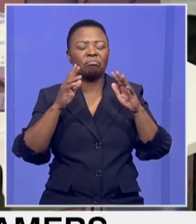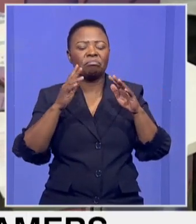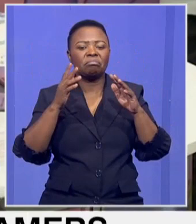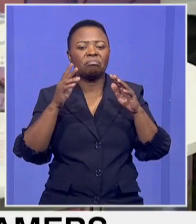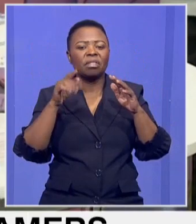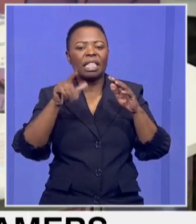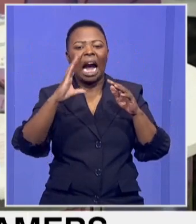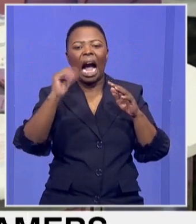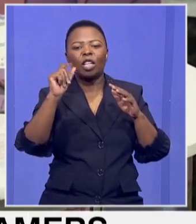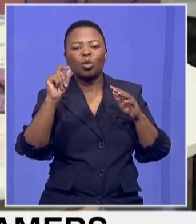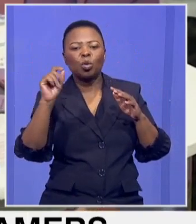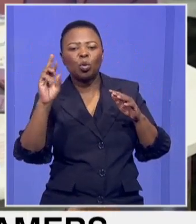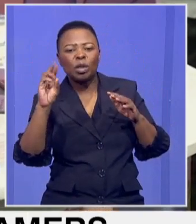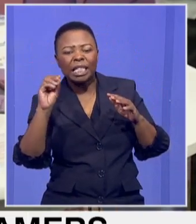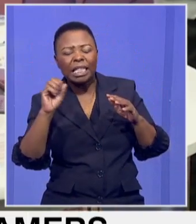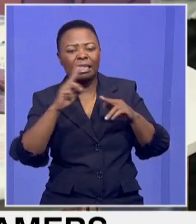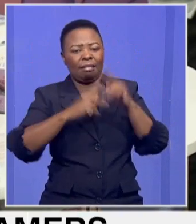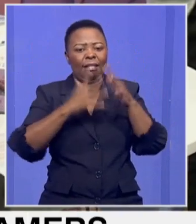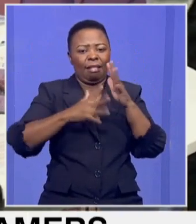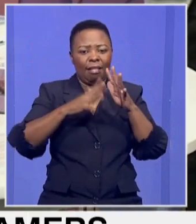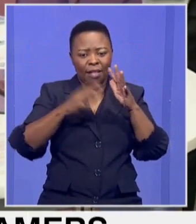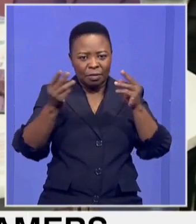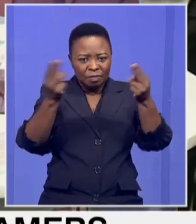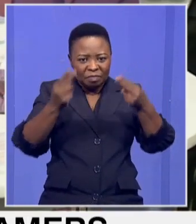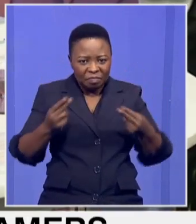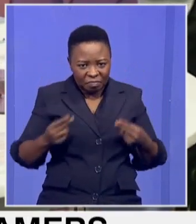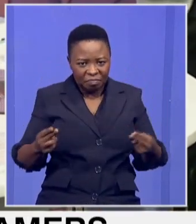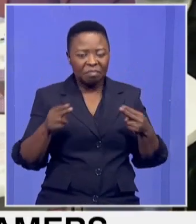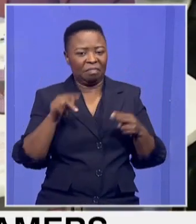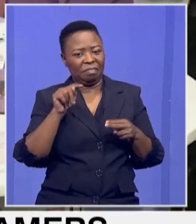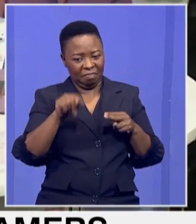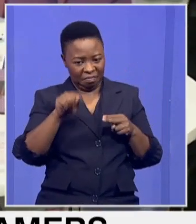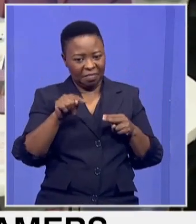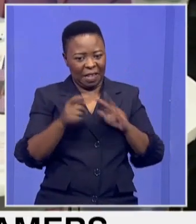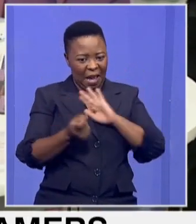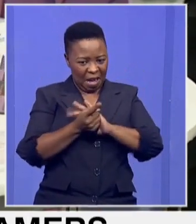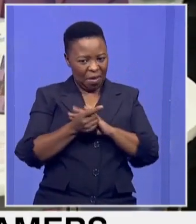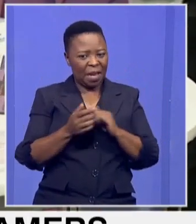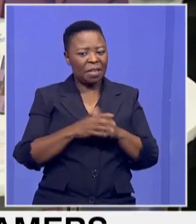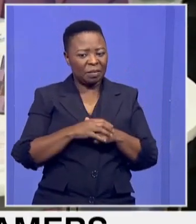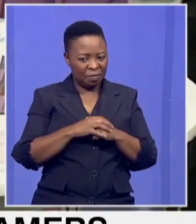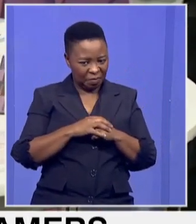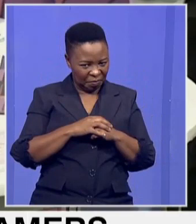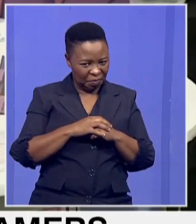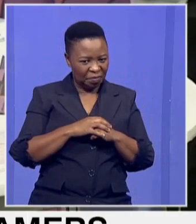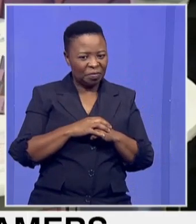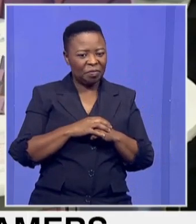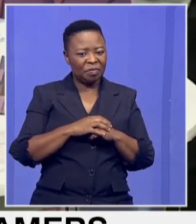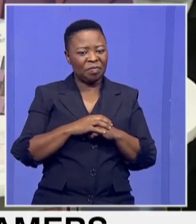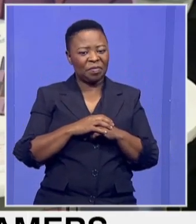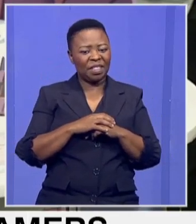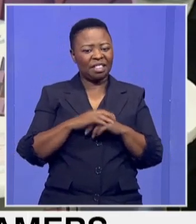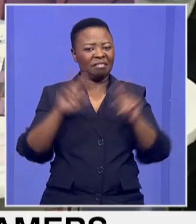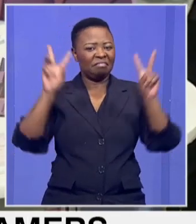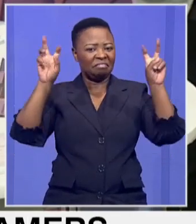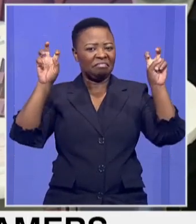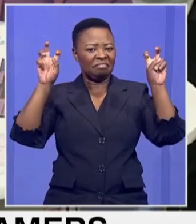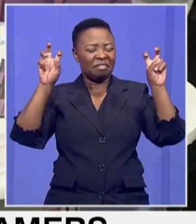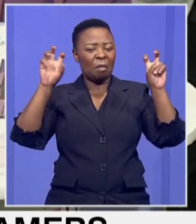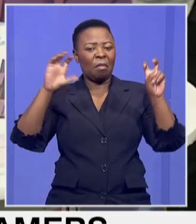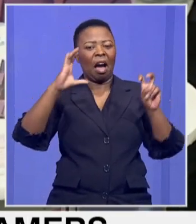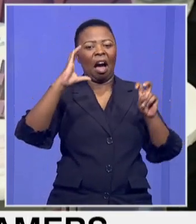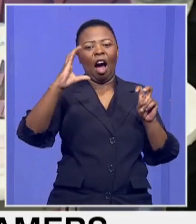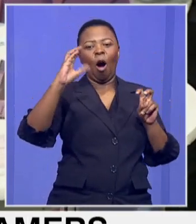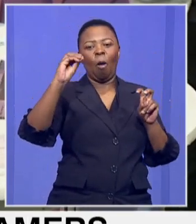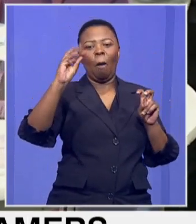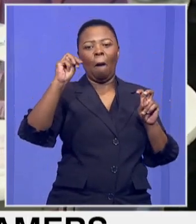International Animation Festival, which is also taking place under the Comic-Con theme, and I'm joined now